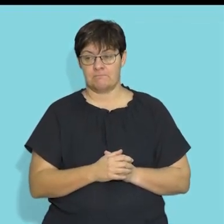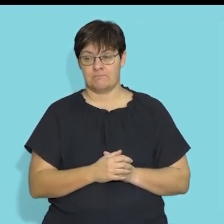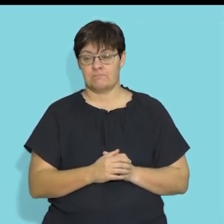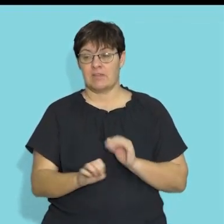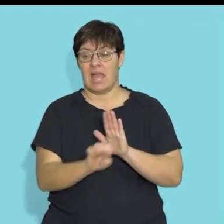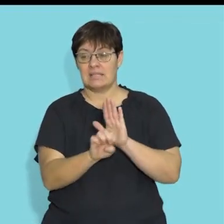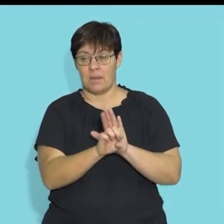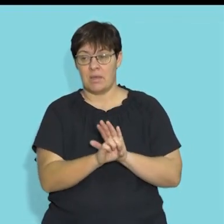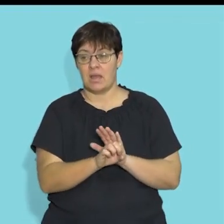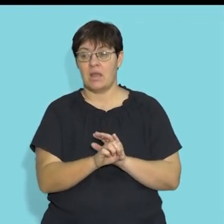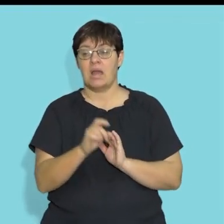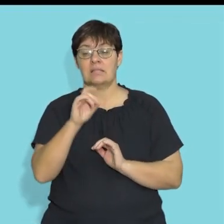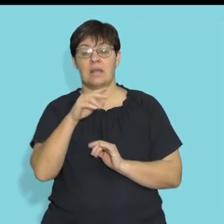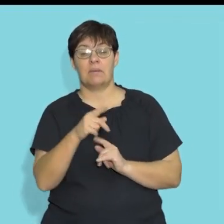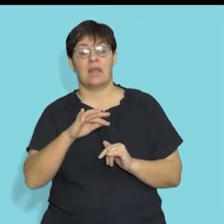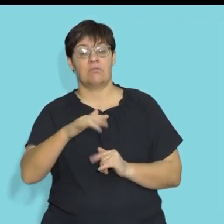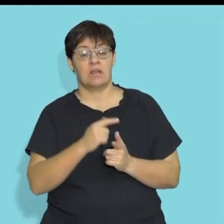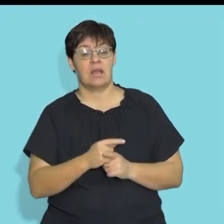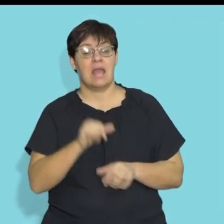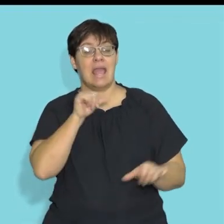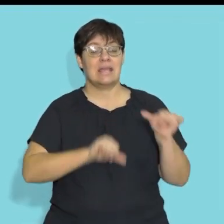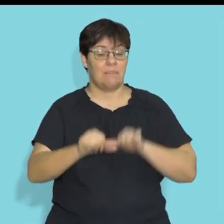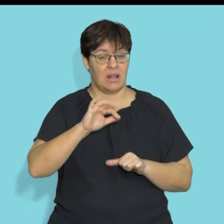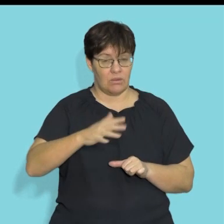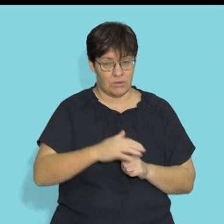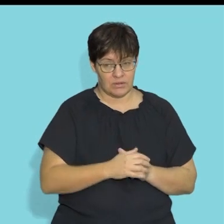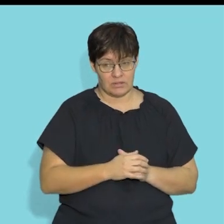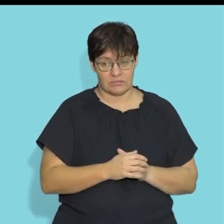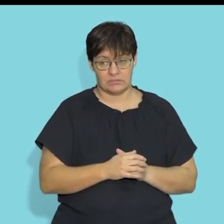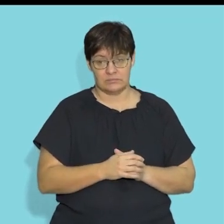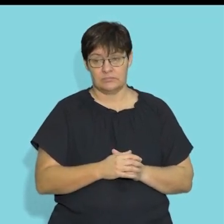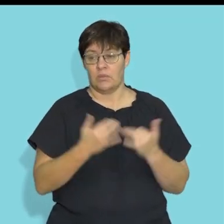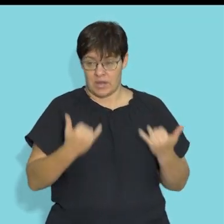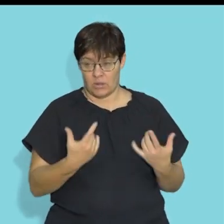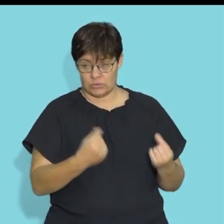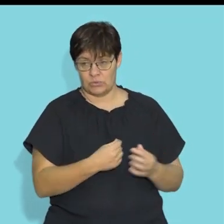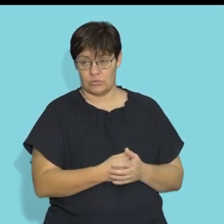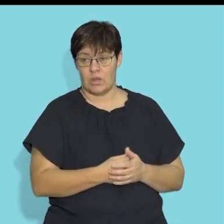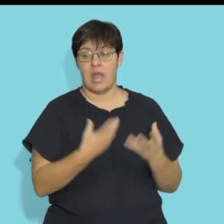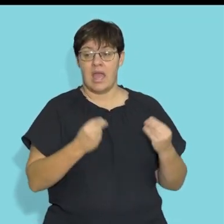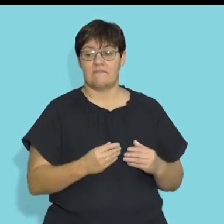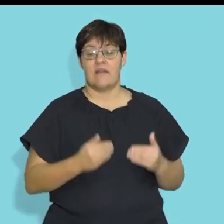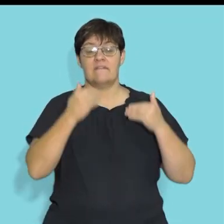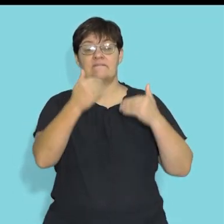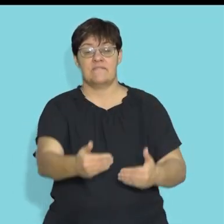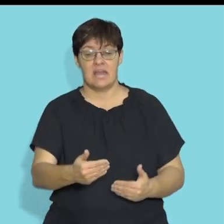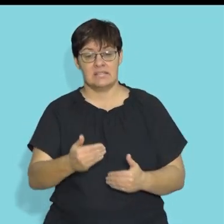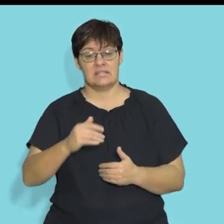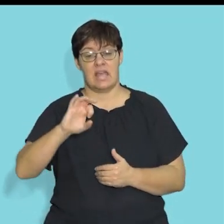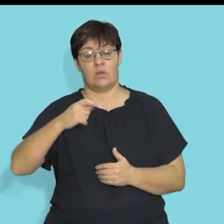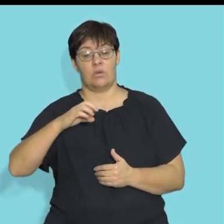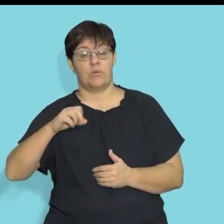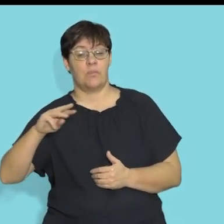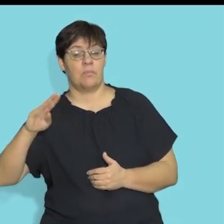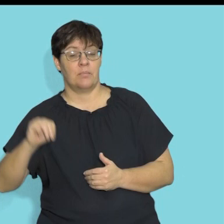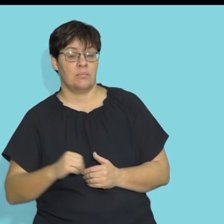Examples of dynamic equilibrium is chemical equilibrium, as we've done just now. We also have phase equilibrium. Think